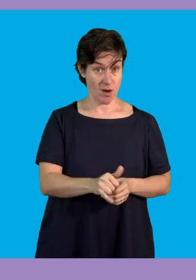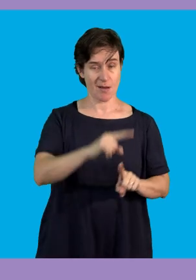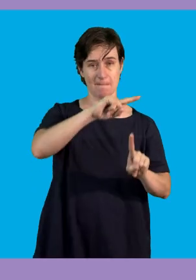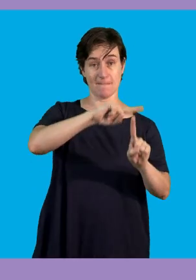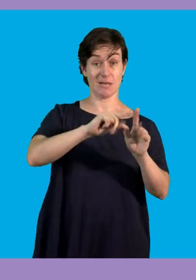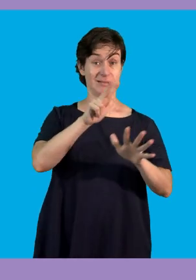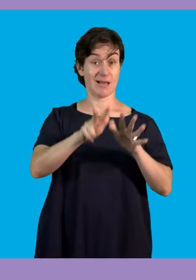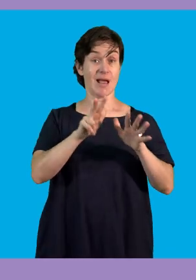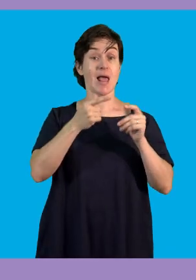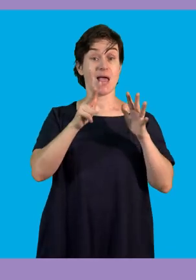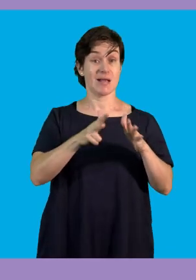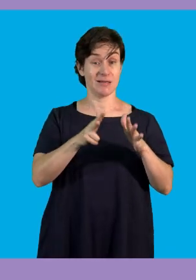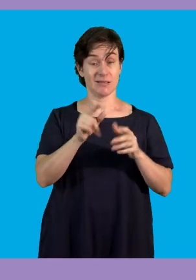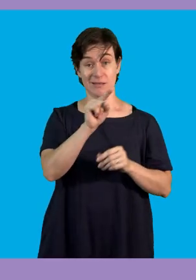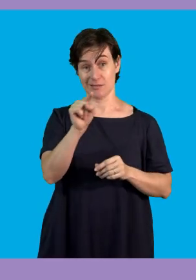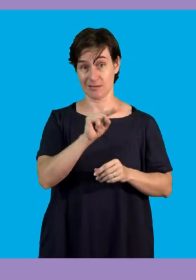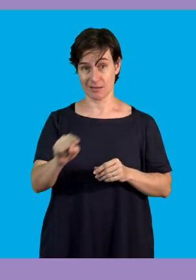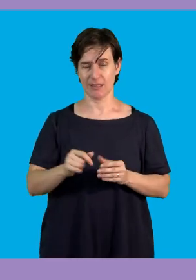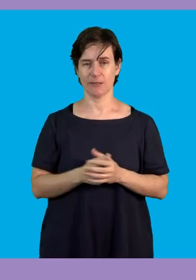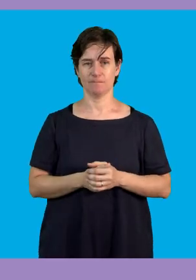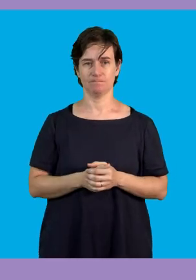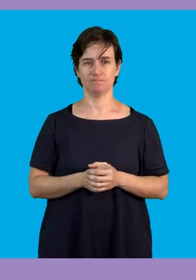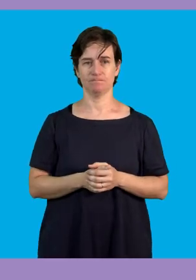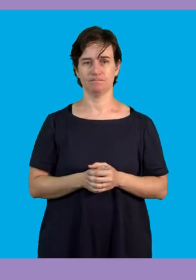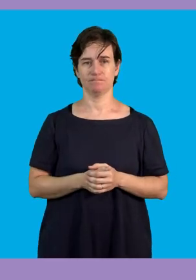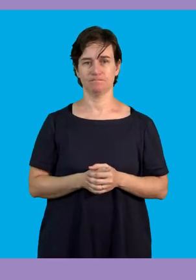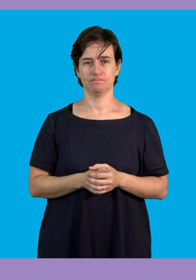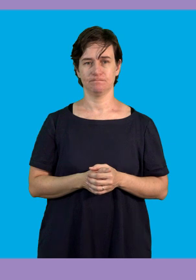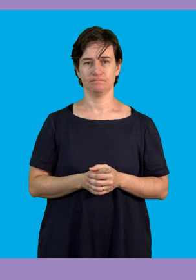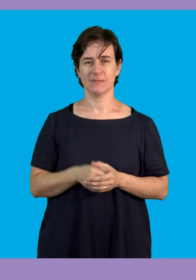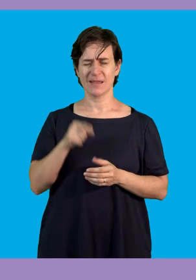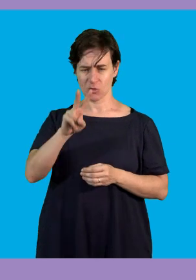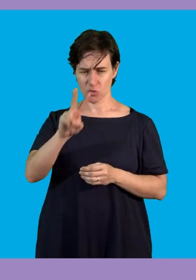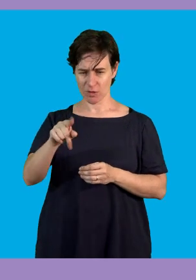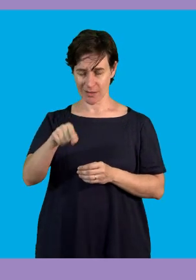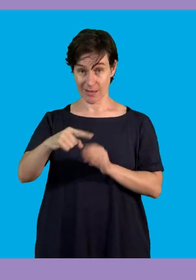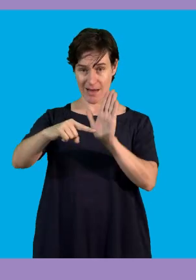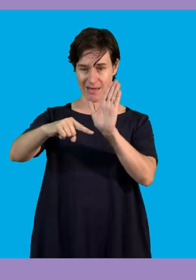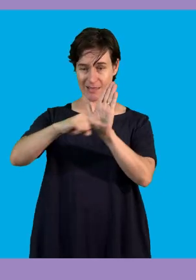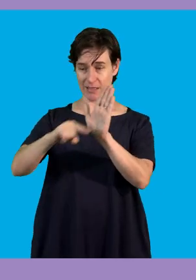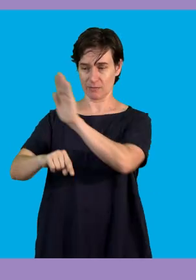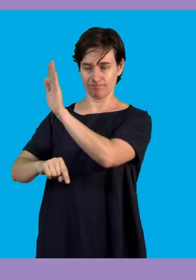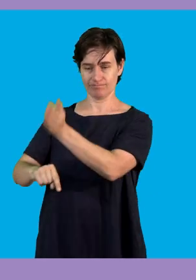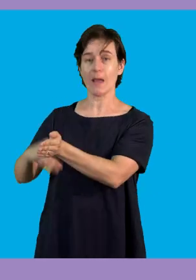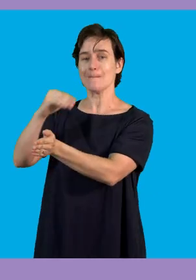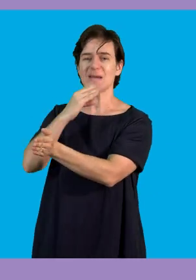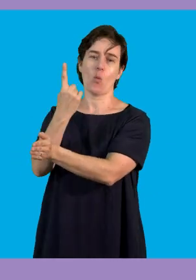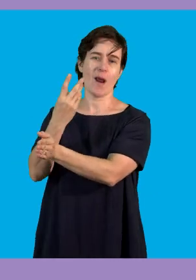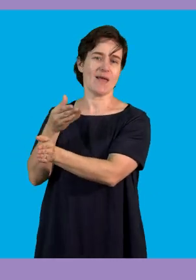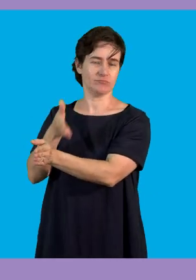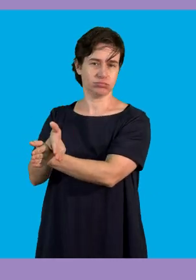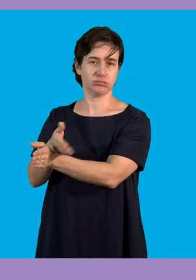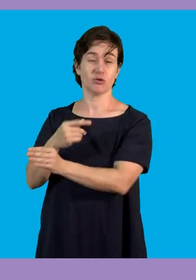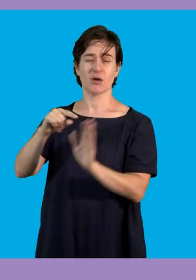12y plus 18z, and then we have a negative 1 there. Negative 1 multiplied